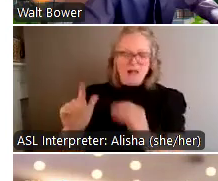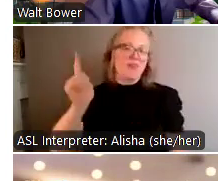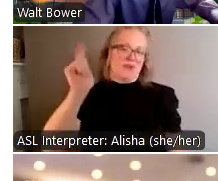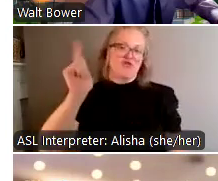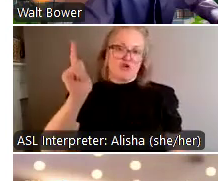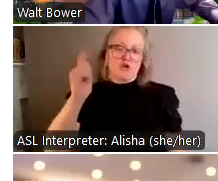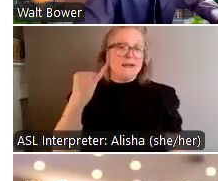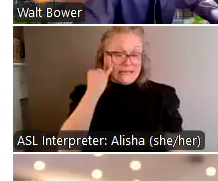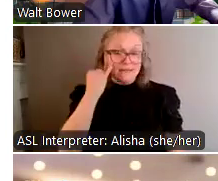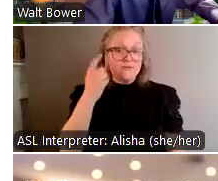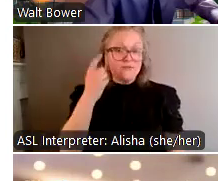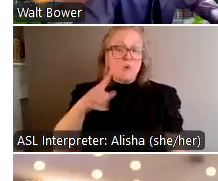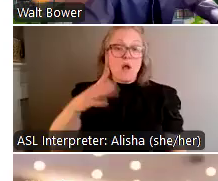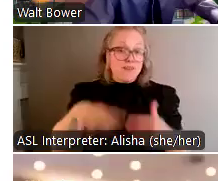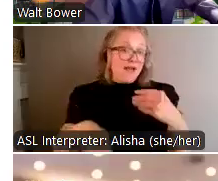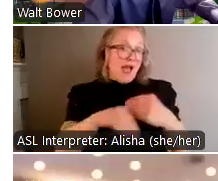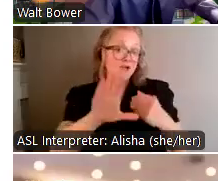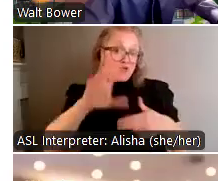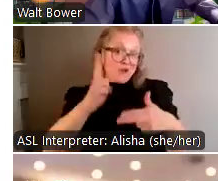if you all are not on our listserv, please,